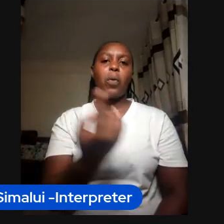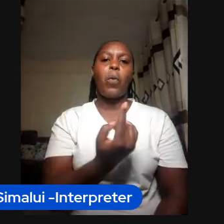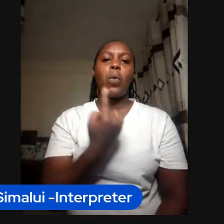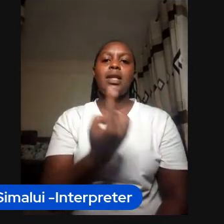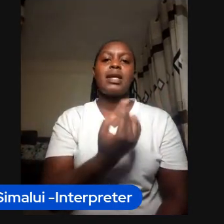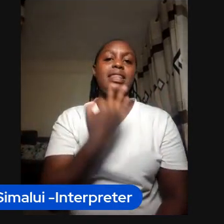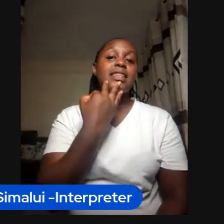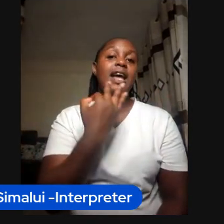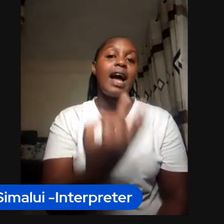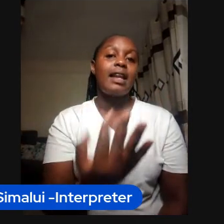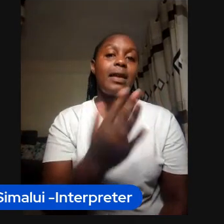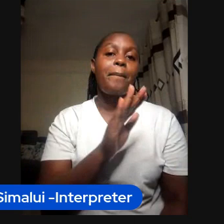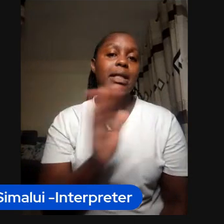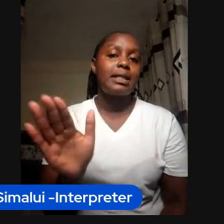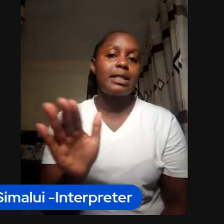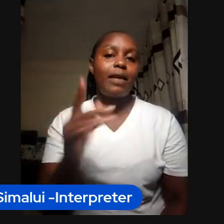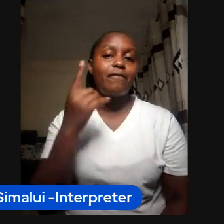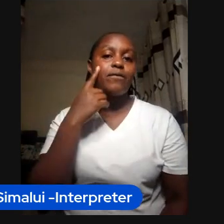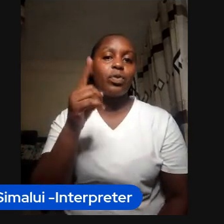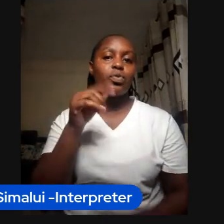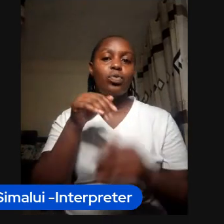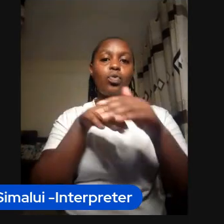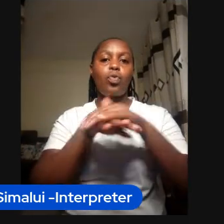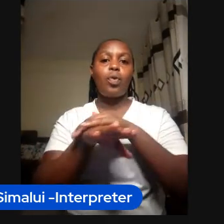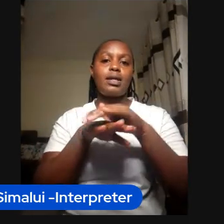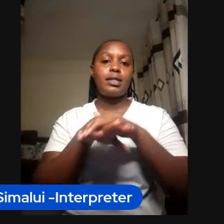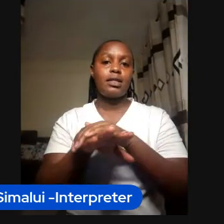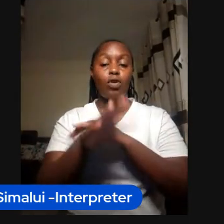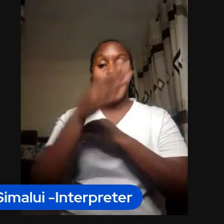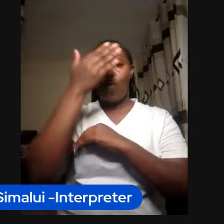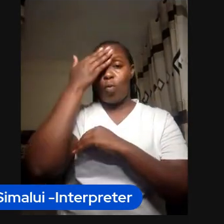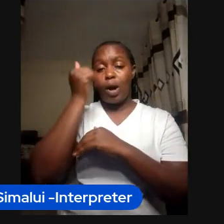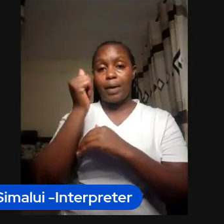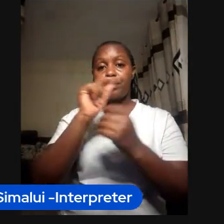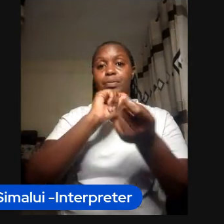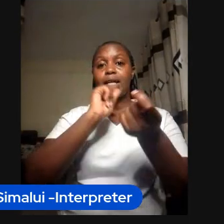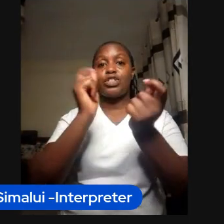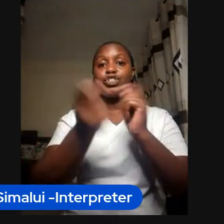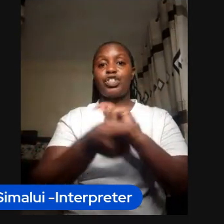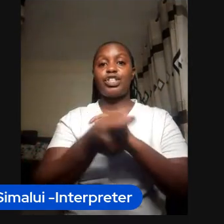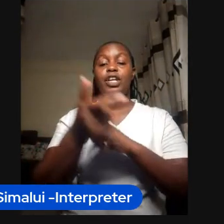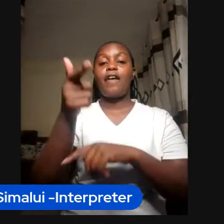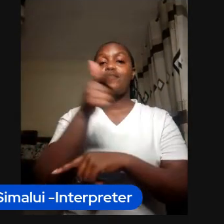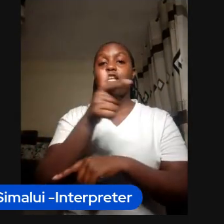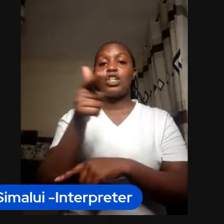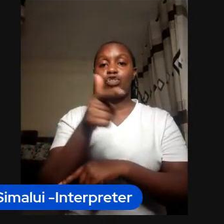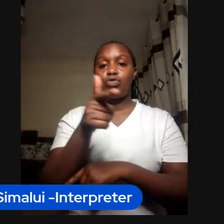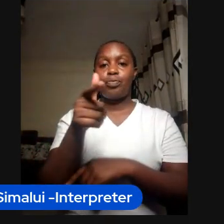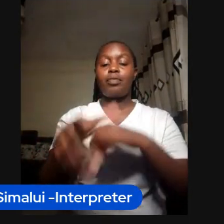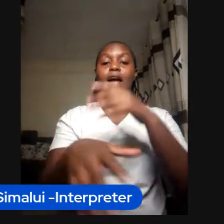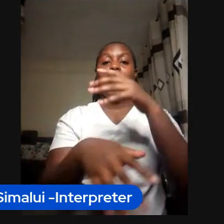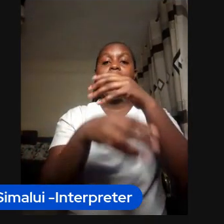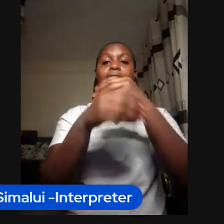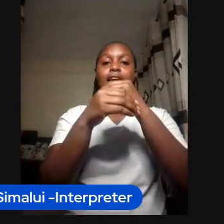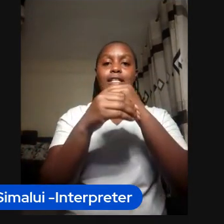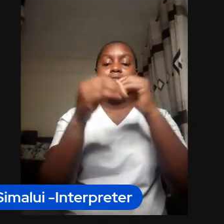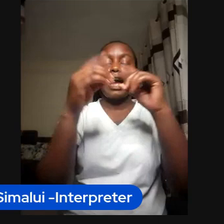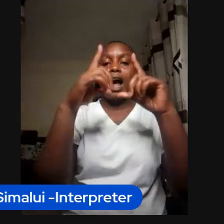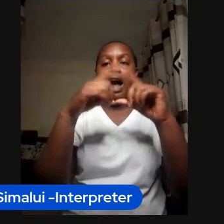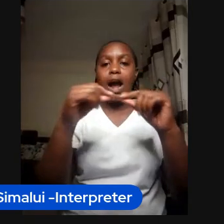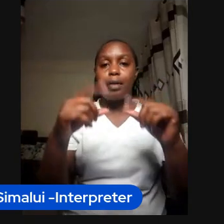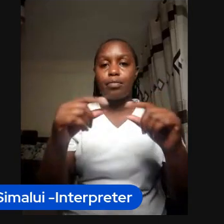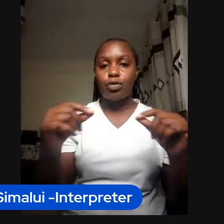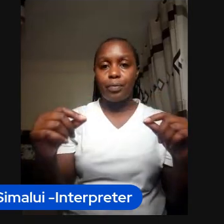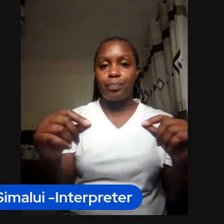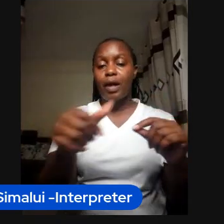access to that application, so that it can change the video to also add the caption, at least so that other people can listen.